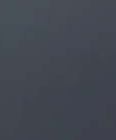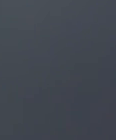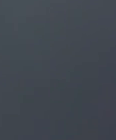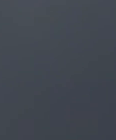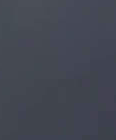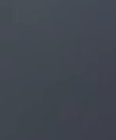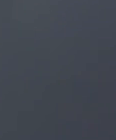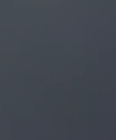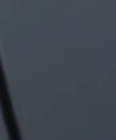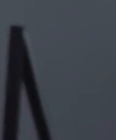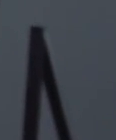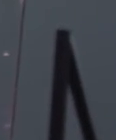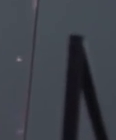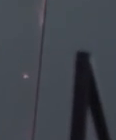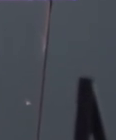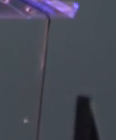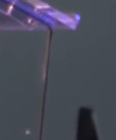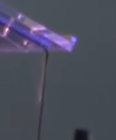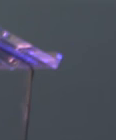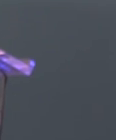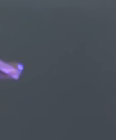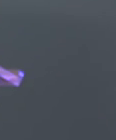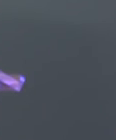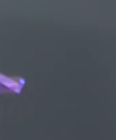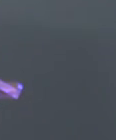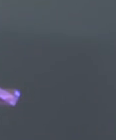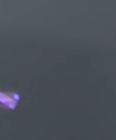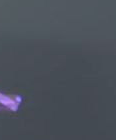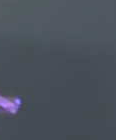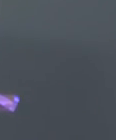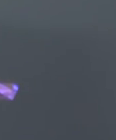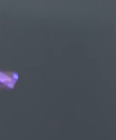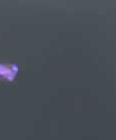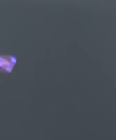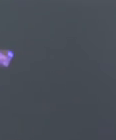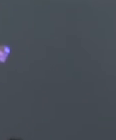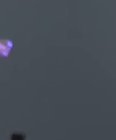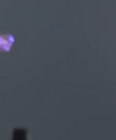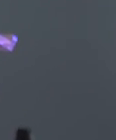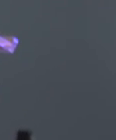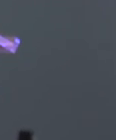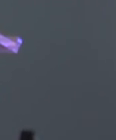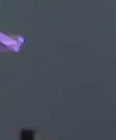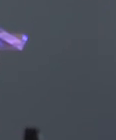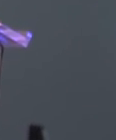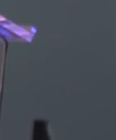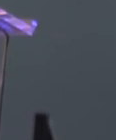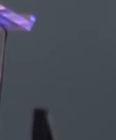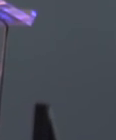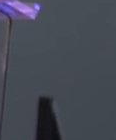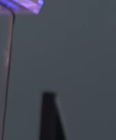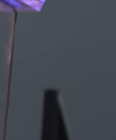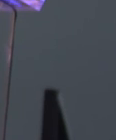it's fine. But I think that we're missing the mark a little bit because we're not really targeting what's happening here.